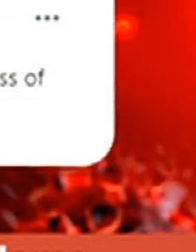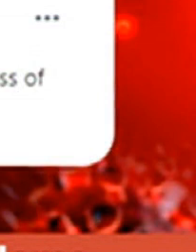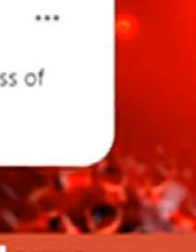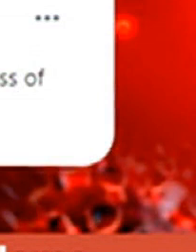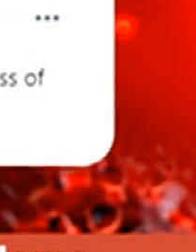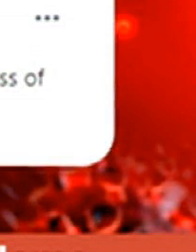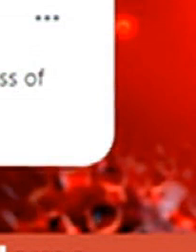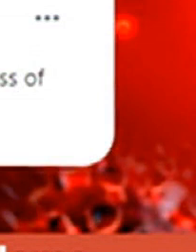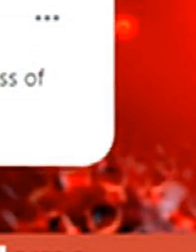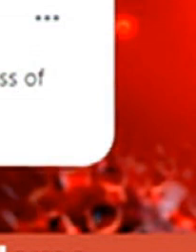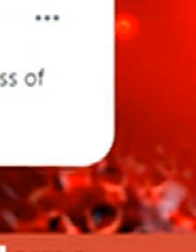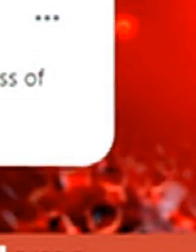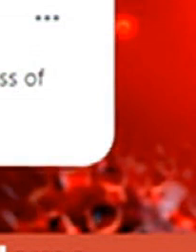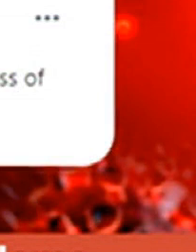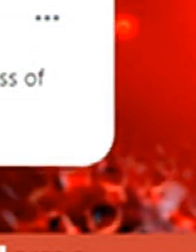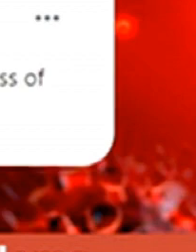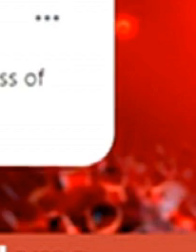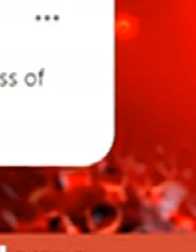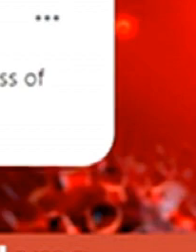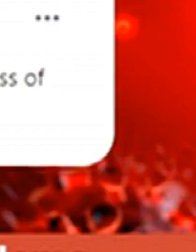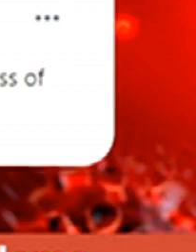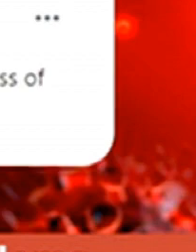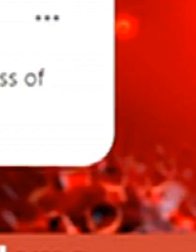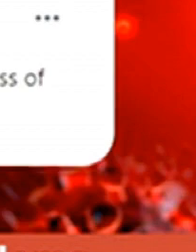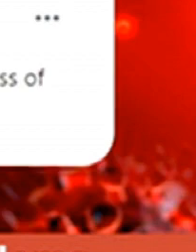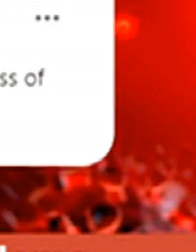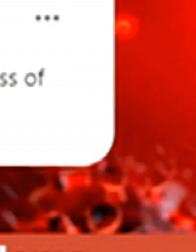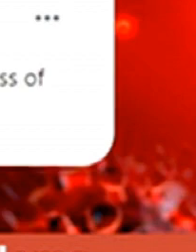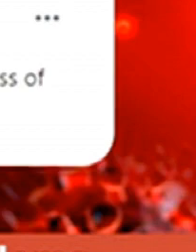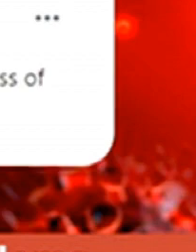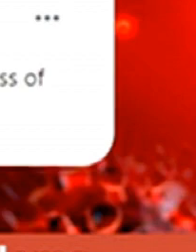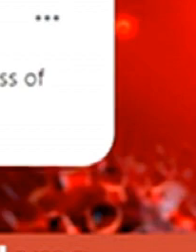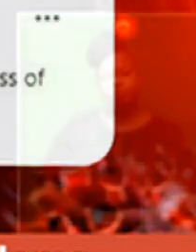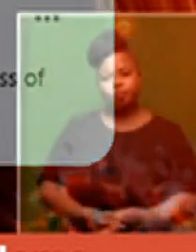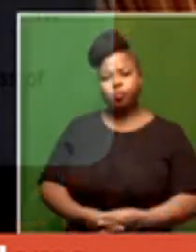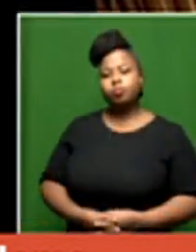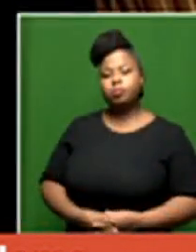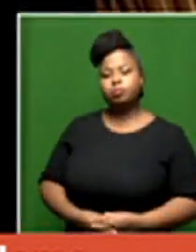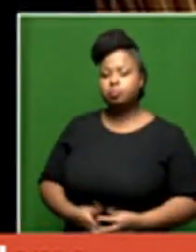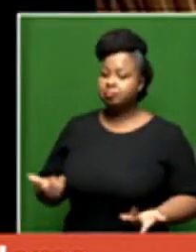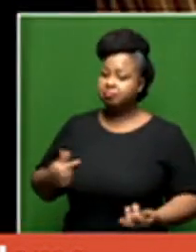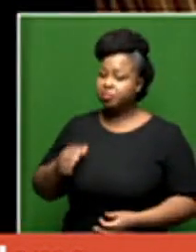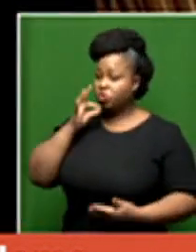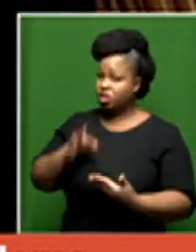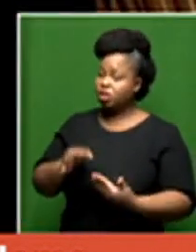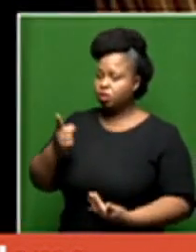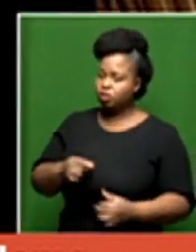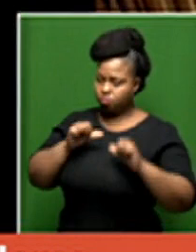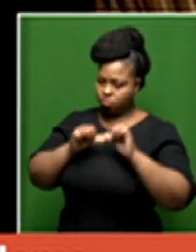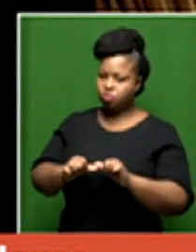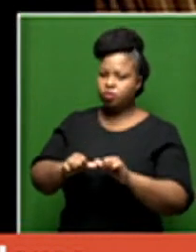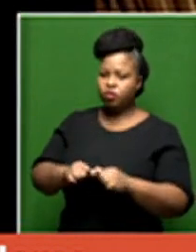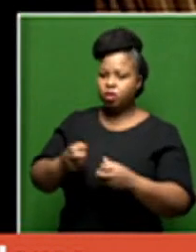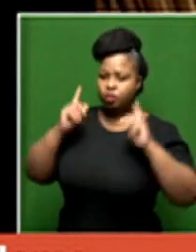It's my 3rd month post-COVID. What can she do, Dr. Mckay? I would suggest that she carry on with